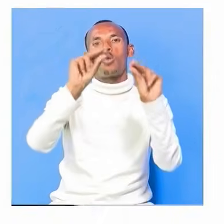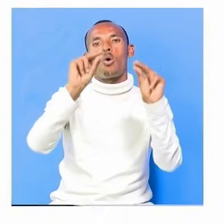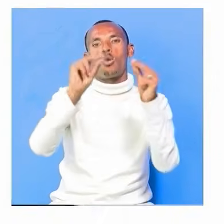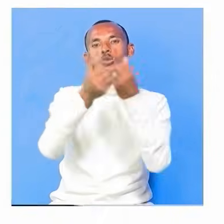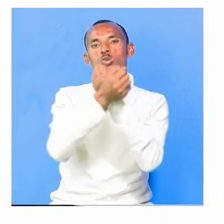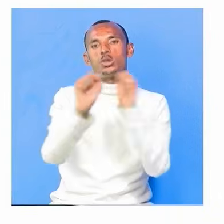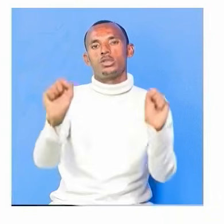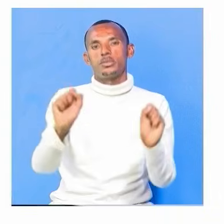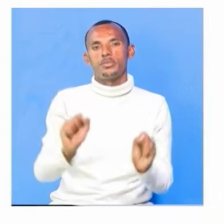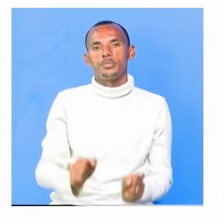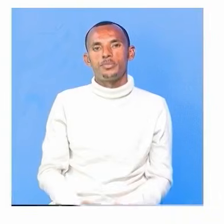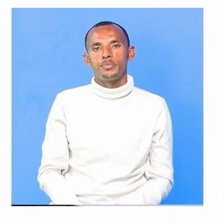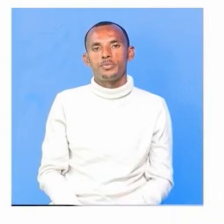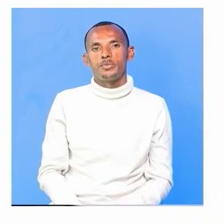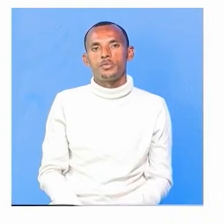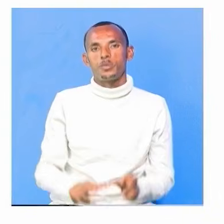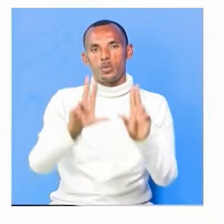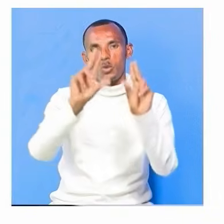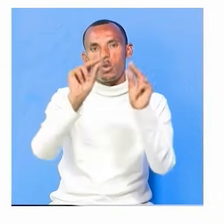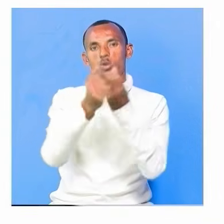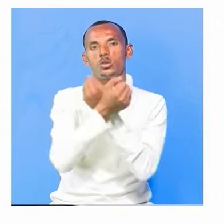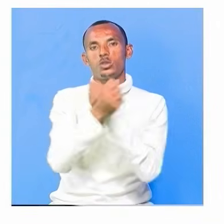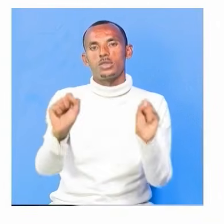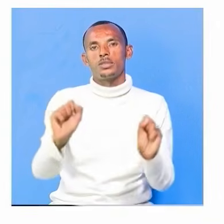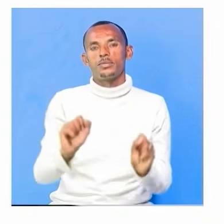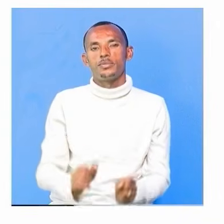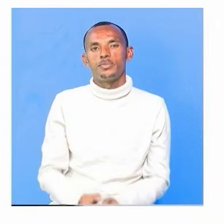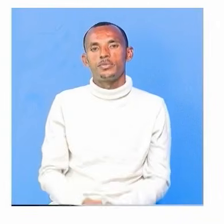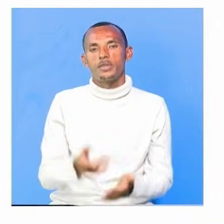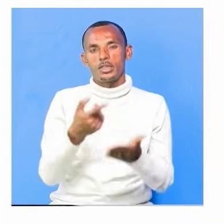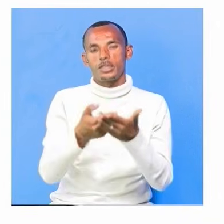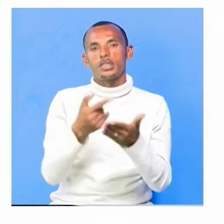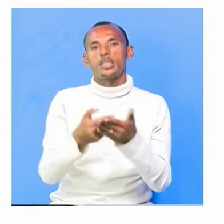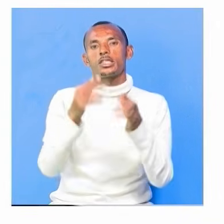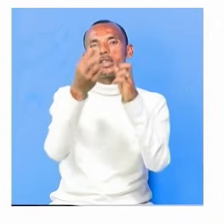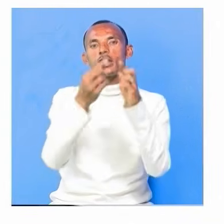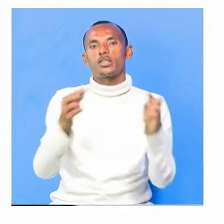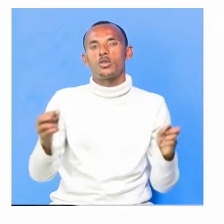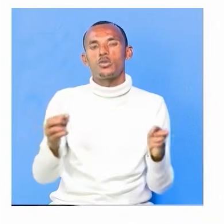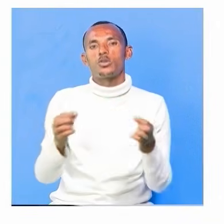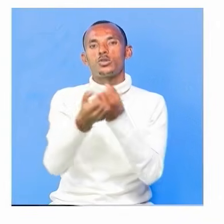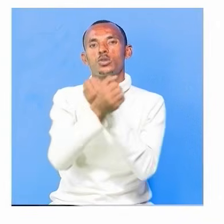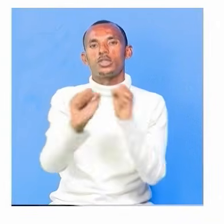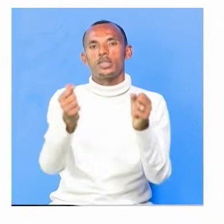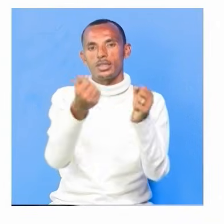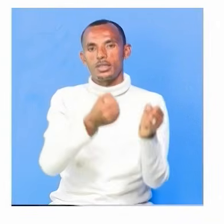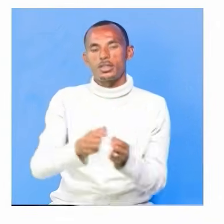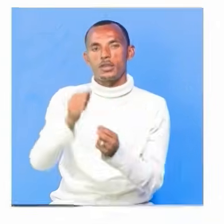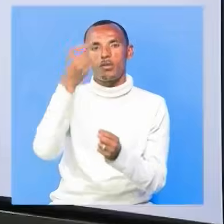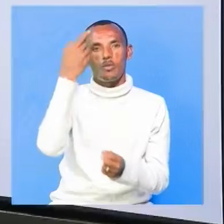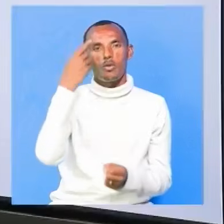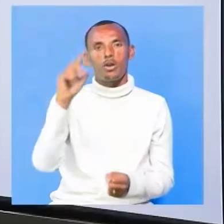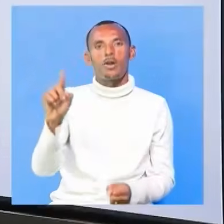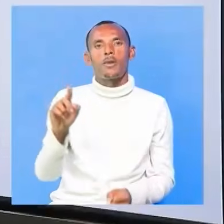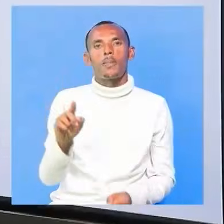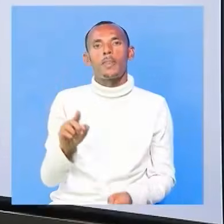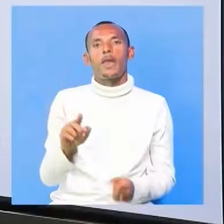solution. Okay, has no solution. This is the structure of the solution system